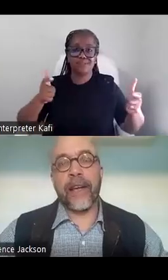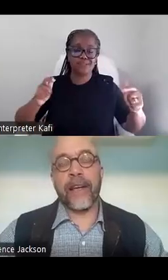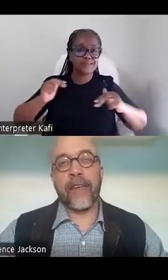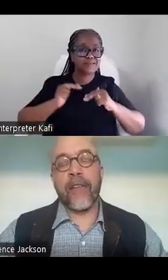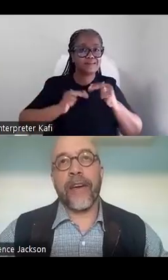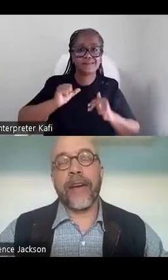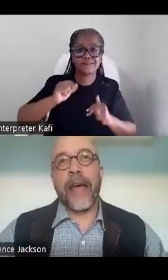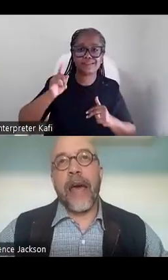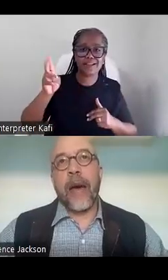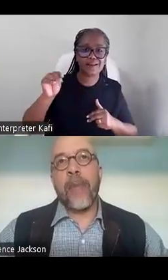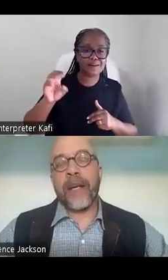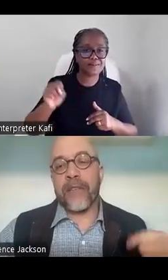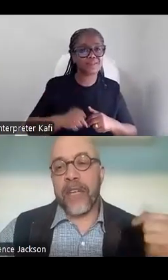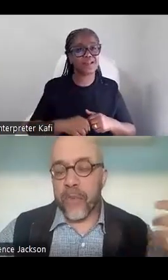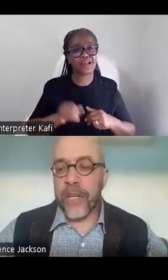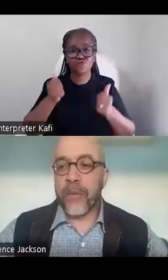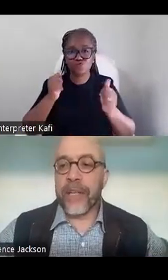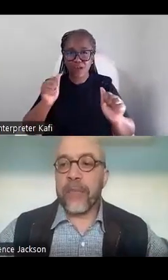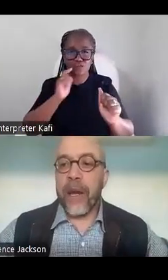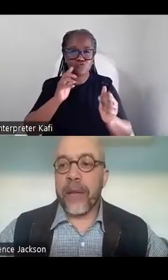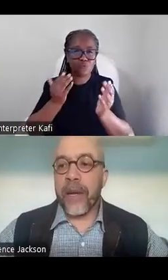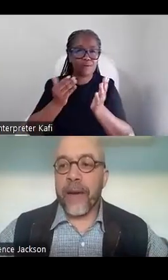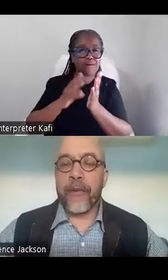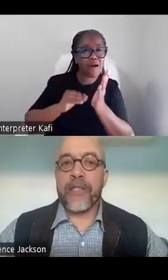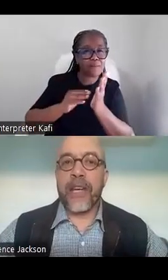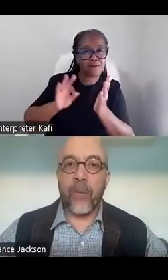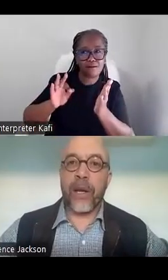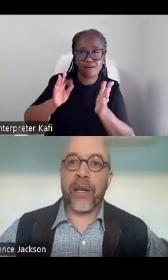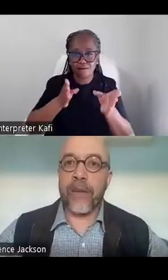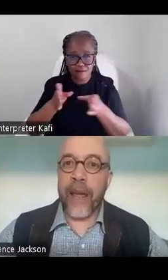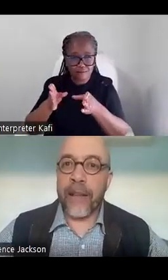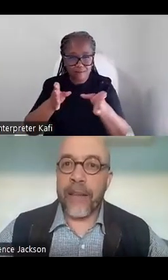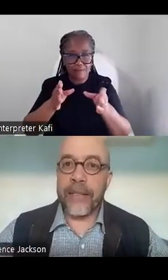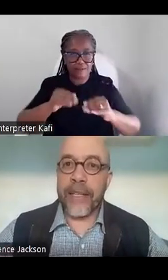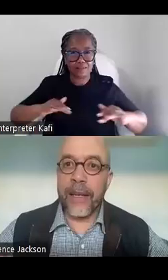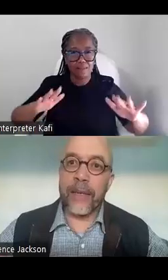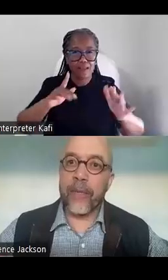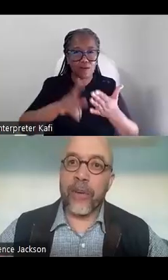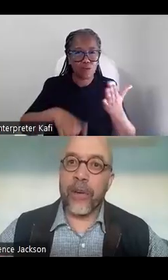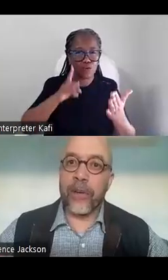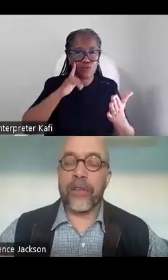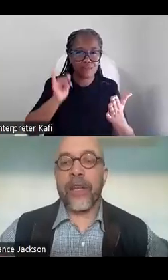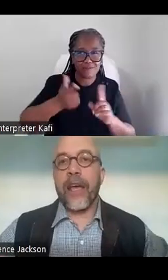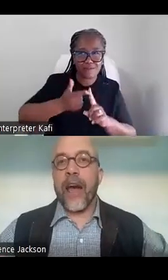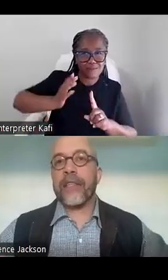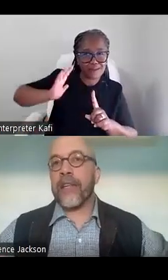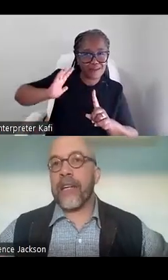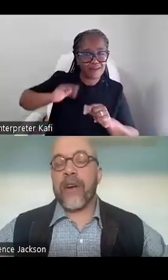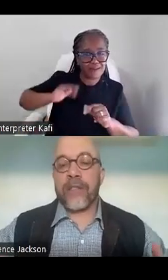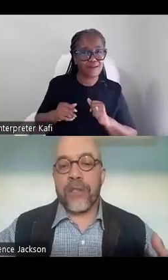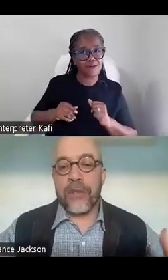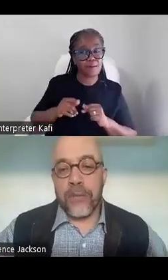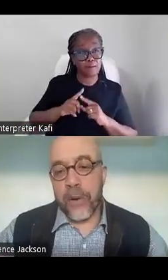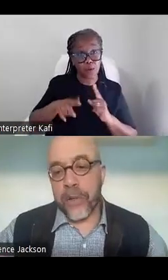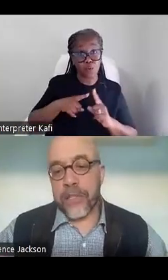the land, and all of that. But it redirected my efforts, and when I had the antenna, alert, I